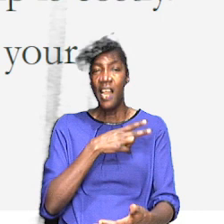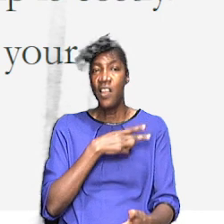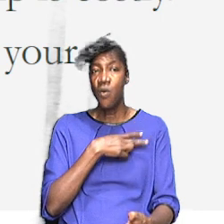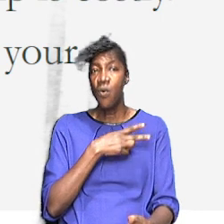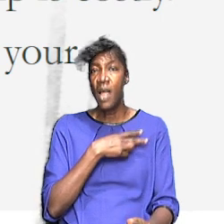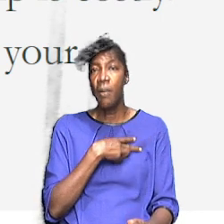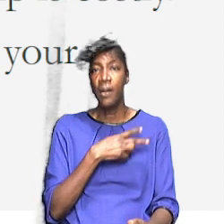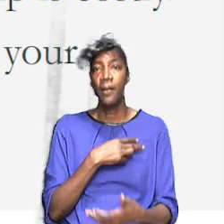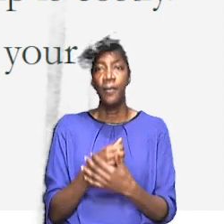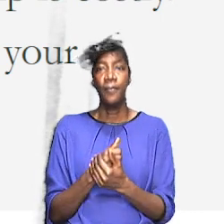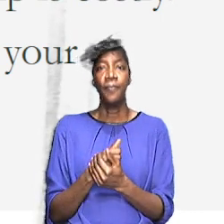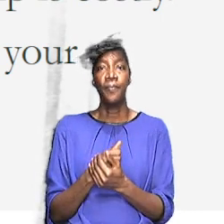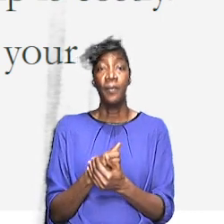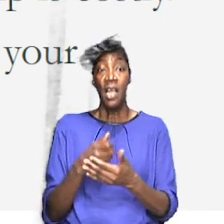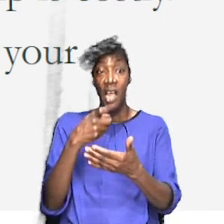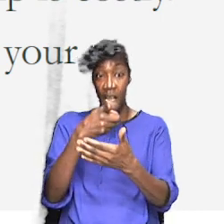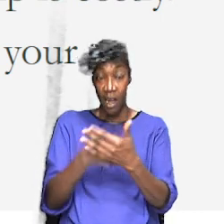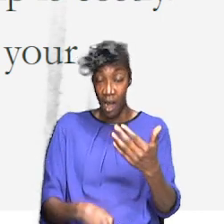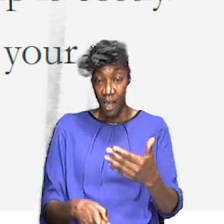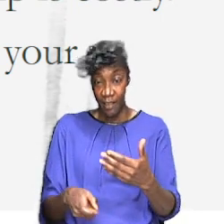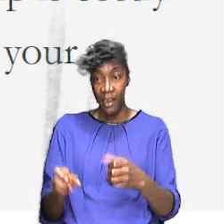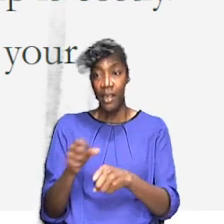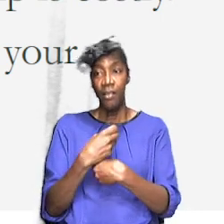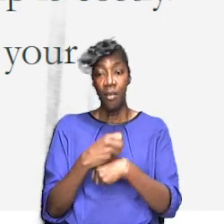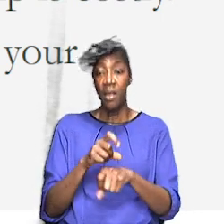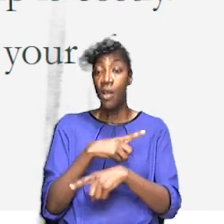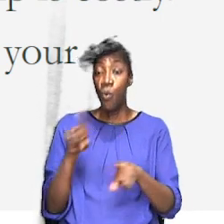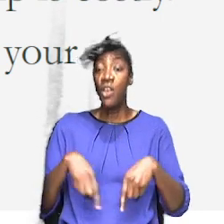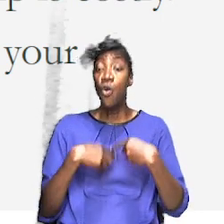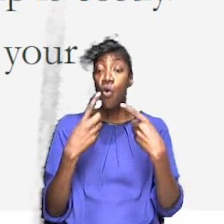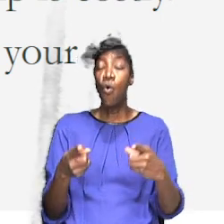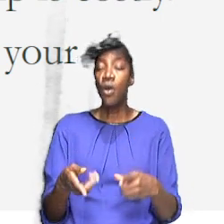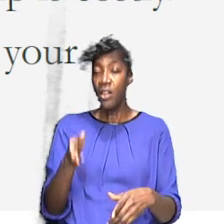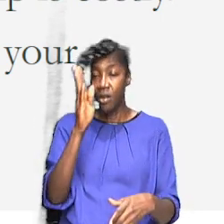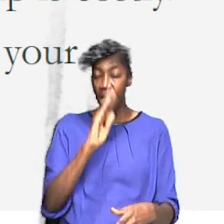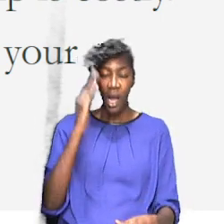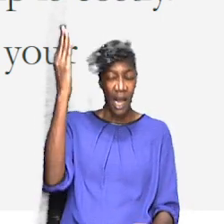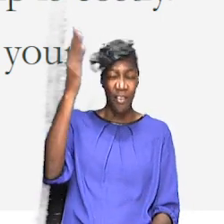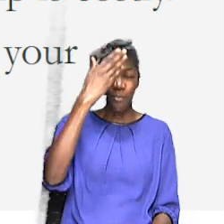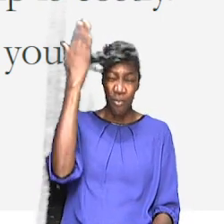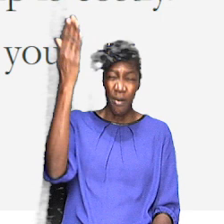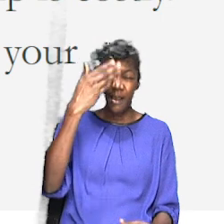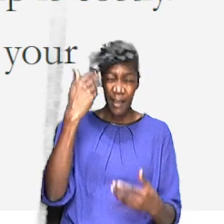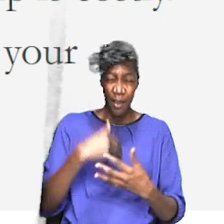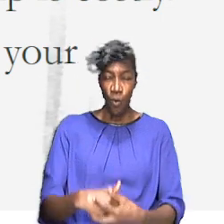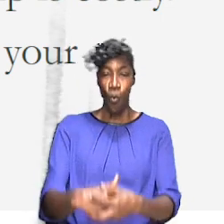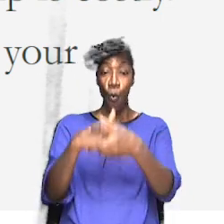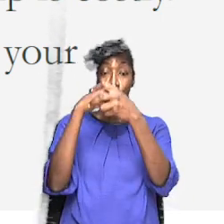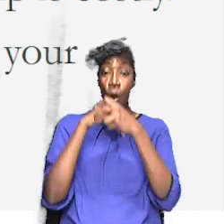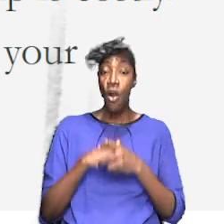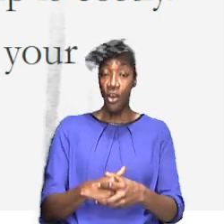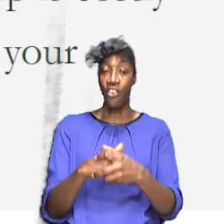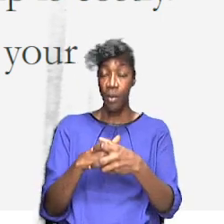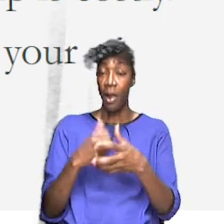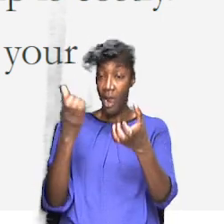to make. So when we get into the presence of God, worship demands a price.